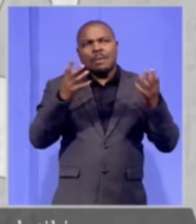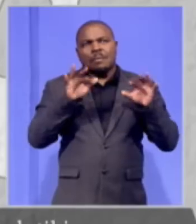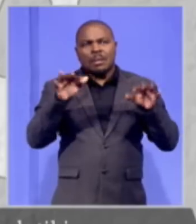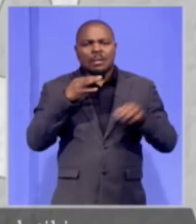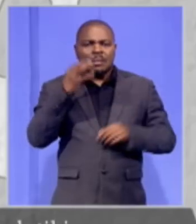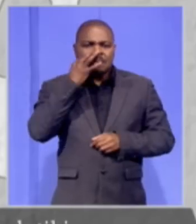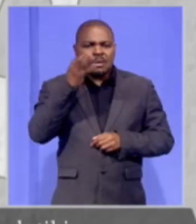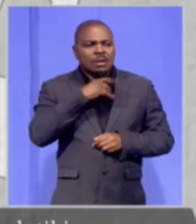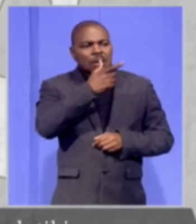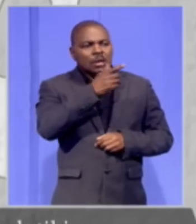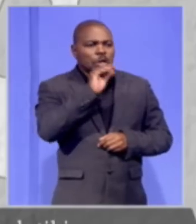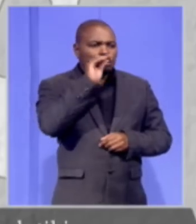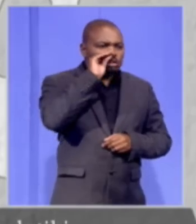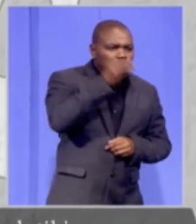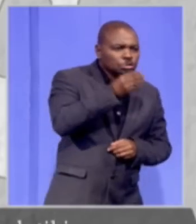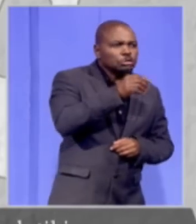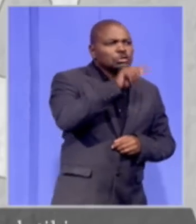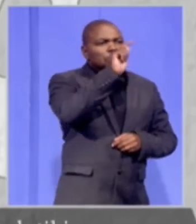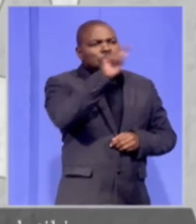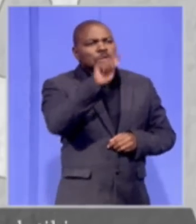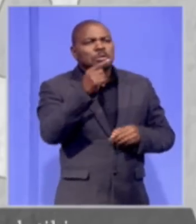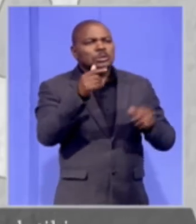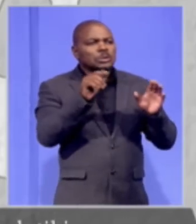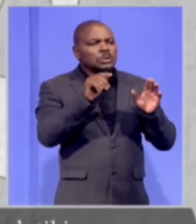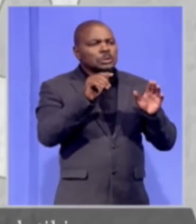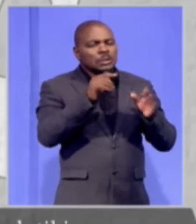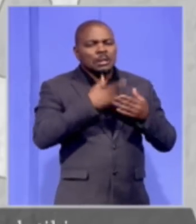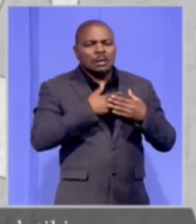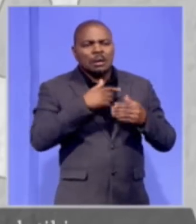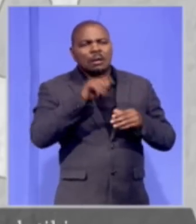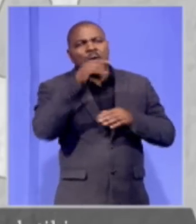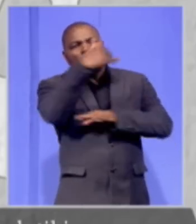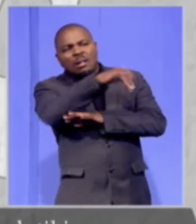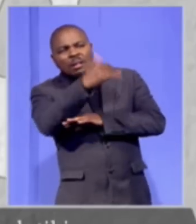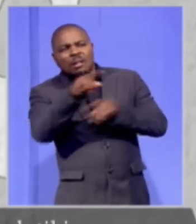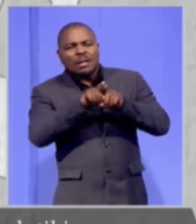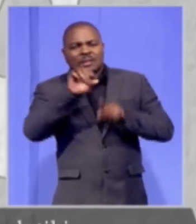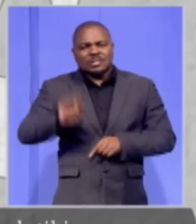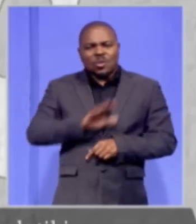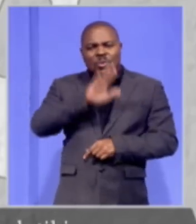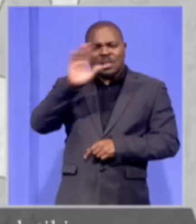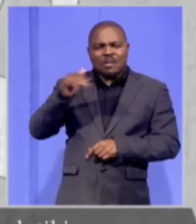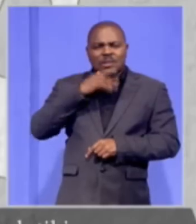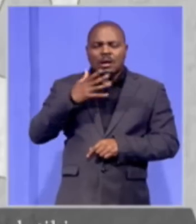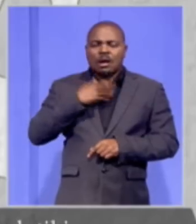ba phatlalatsi le ditsa tsa ditaba ka ntle ho naha jwalo ka Afrika Borwa